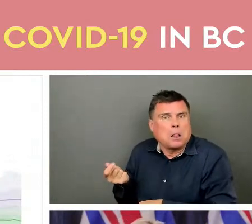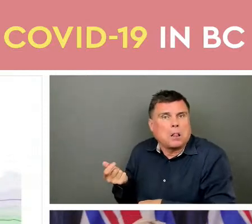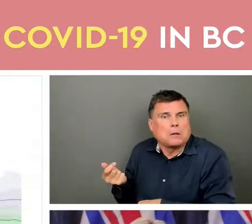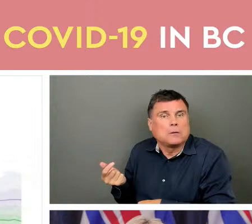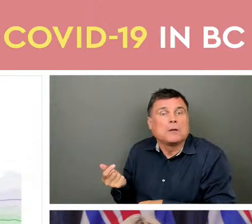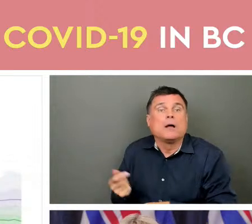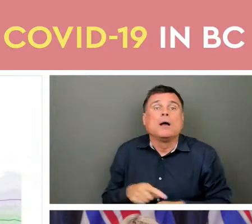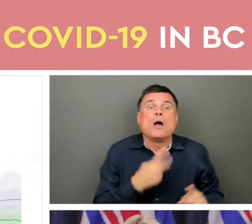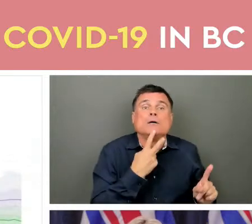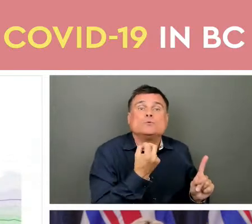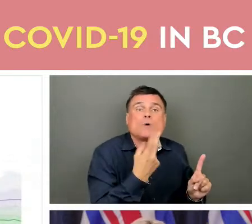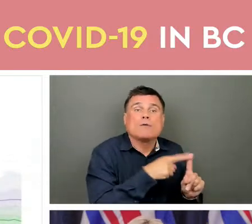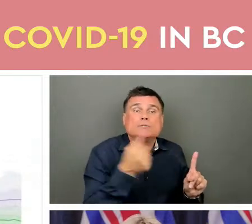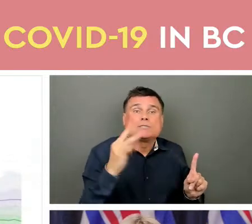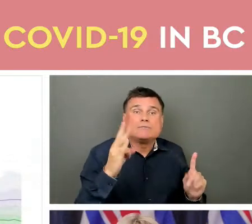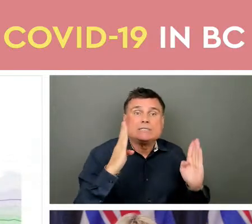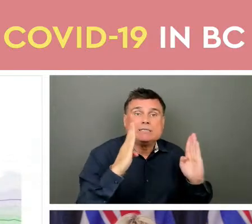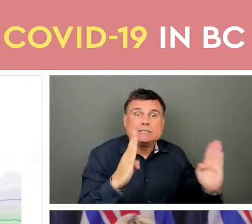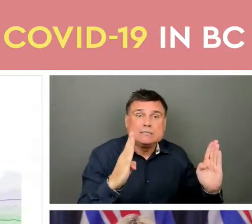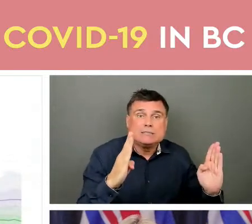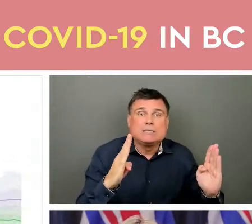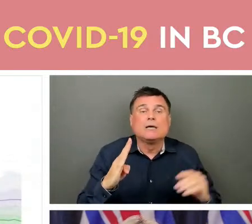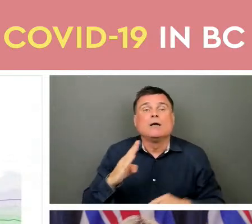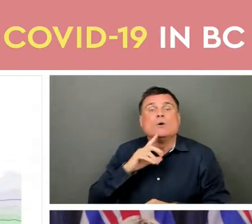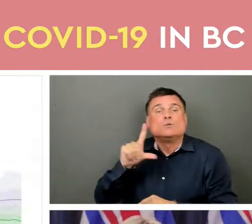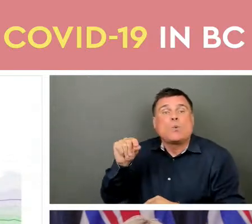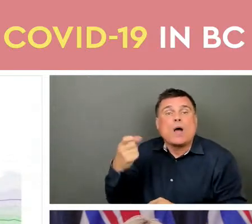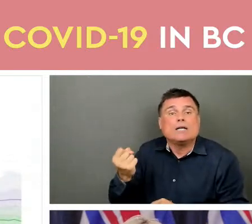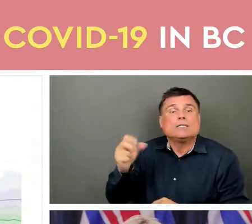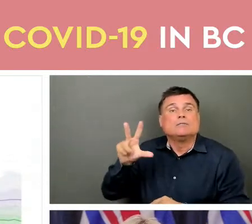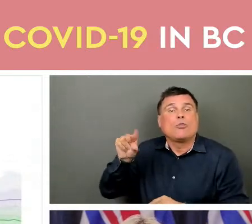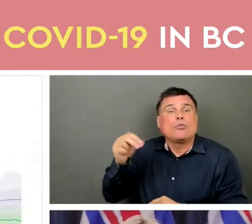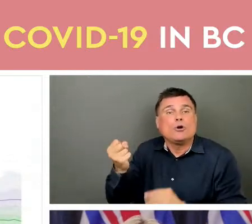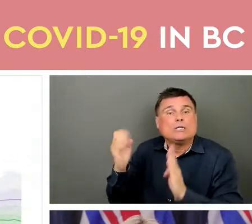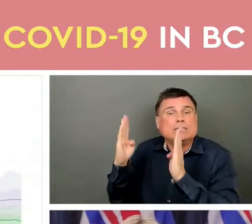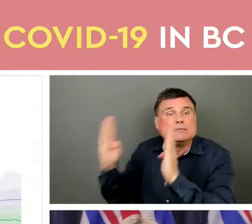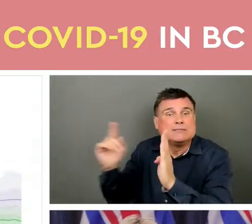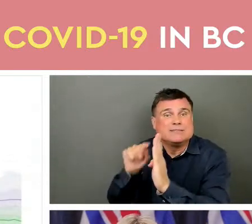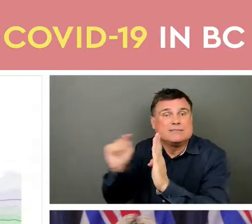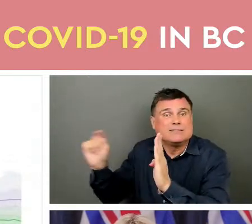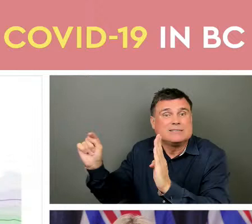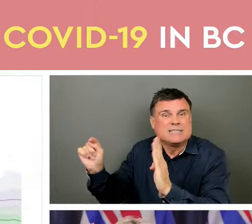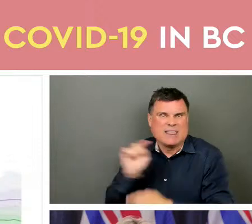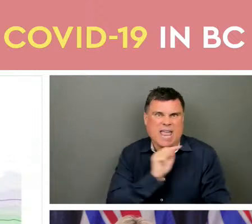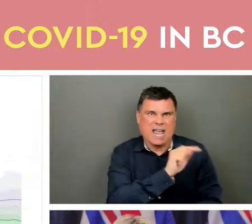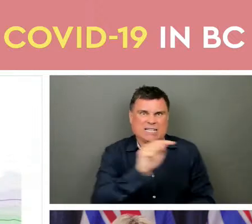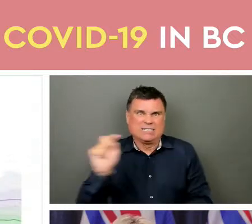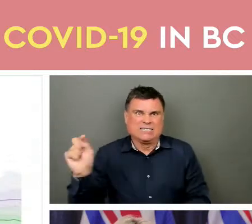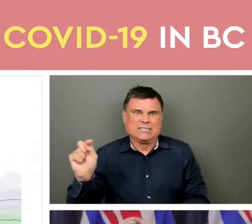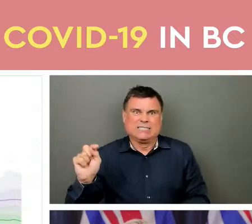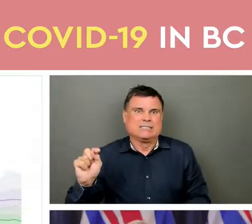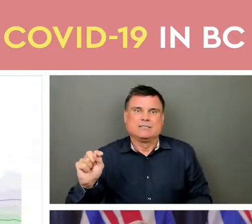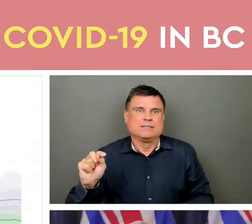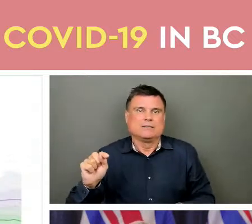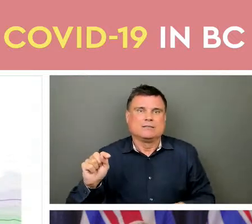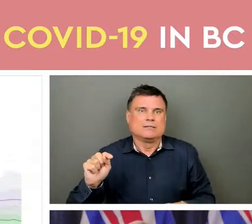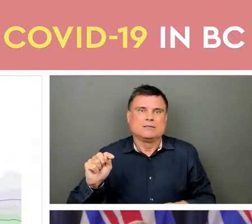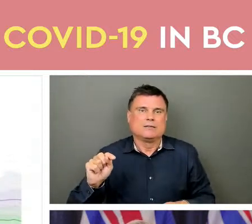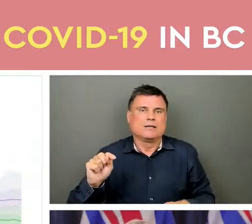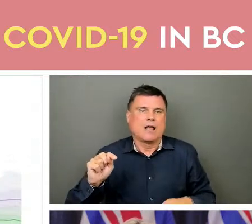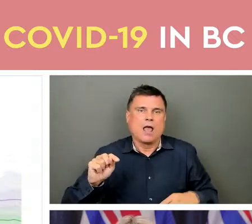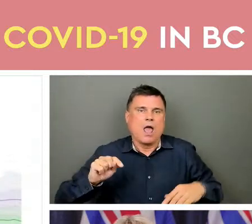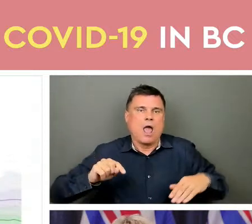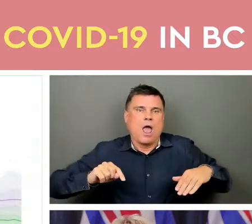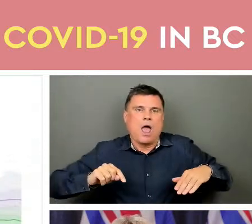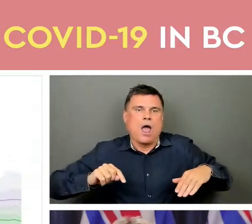17 in the 20-year-old age group, in the 30-year-old age group, in all of those groups who are not yet at that 85-90%